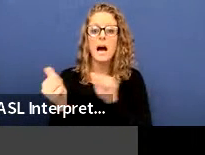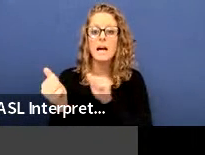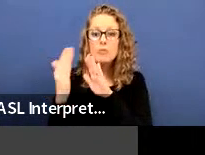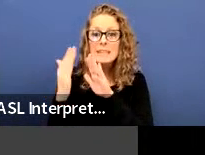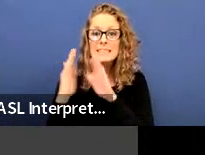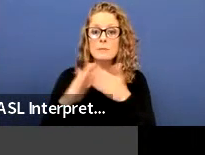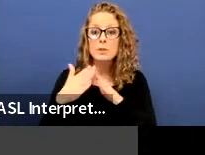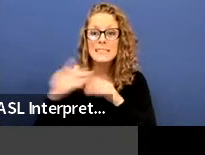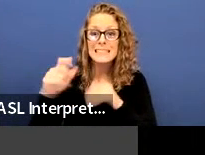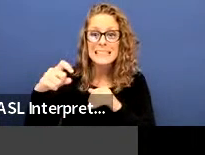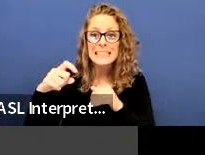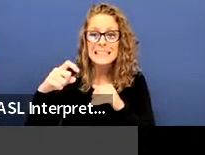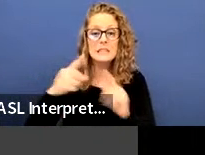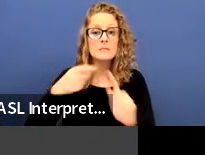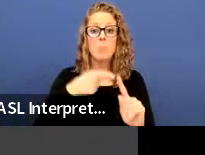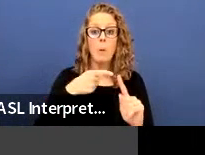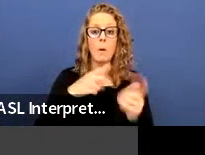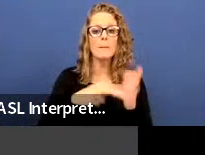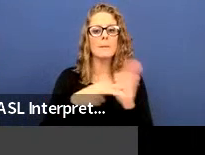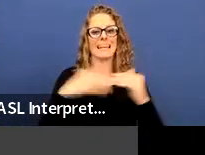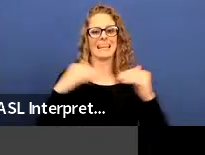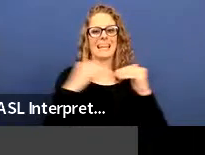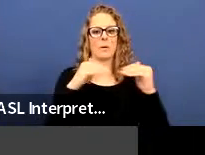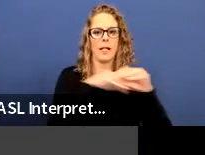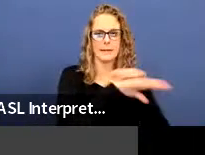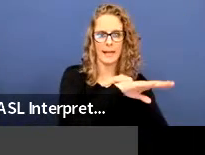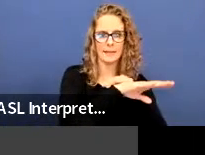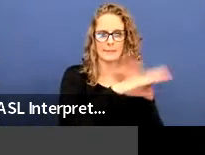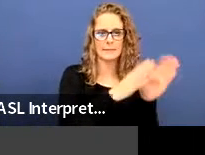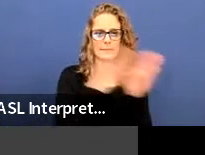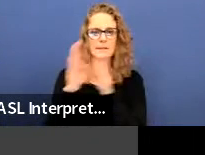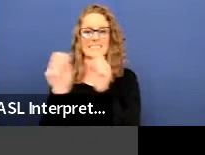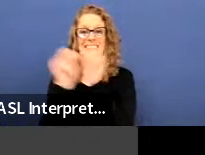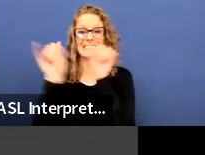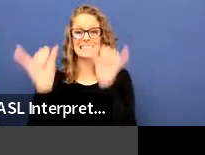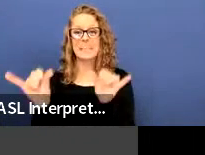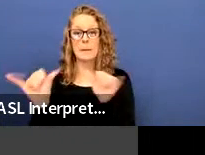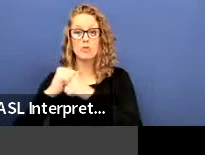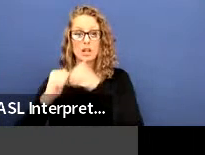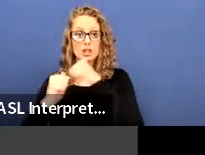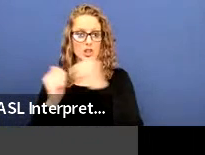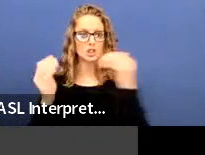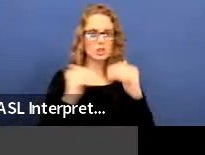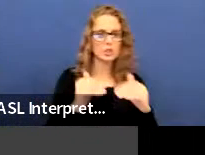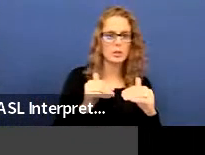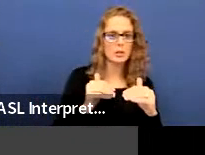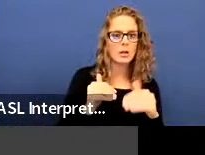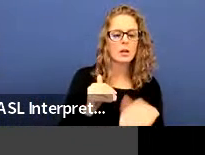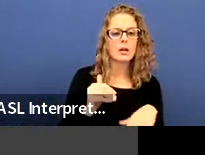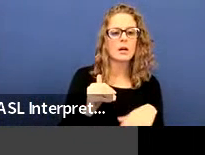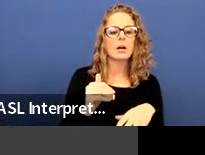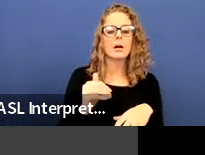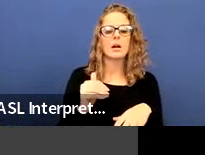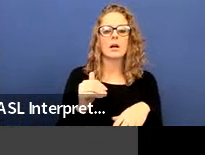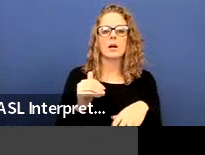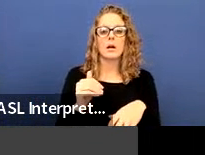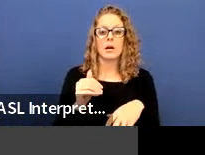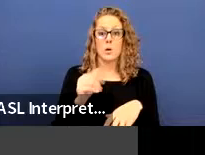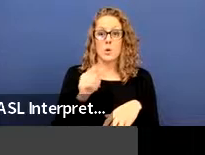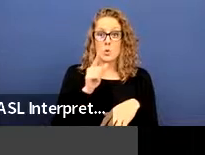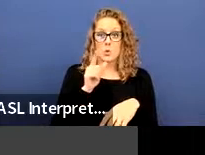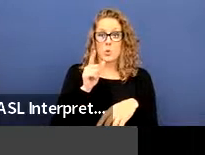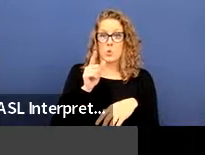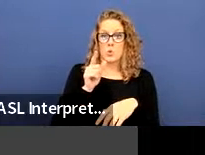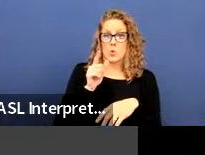equitable access, the system structure, the payer mix, and how the ambulance provider, whoever they are